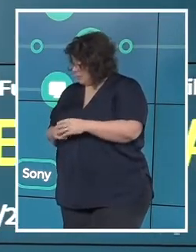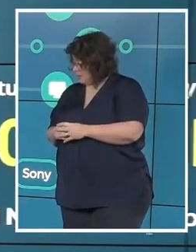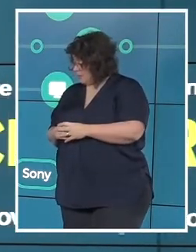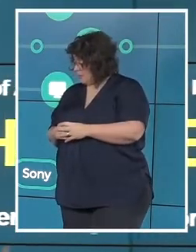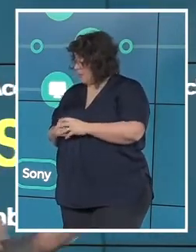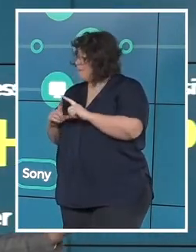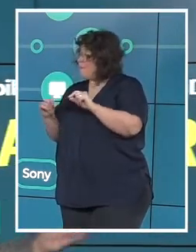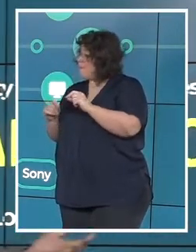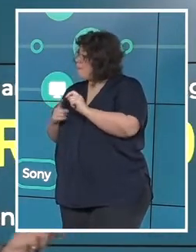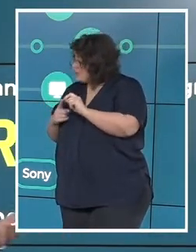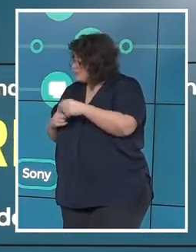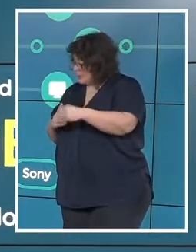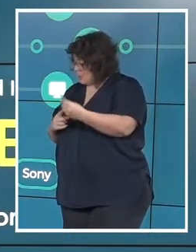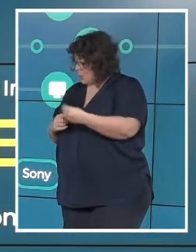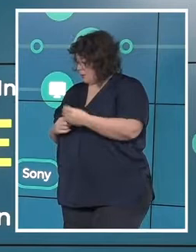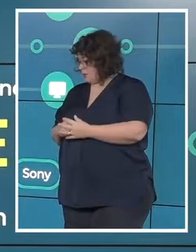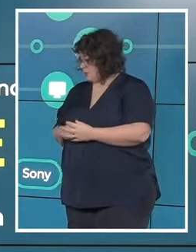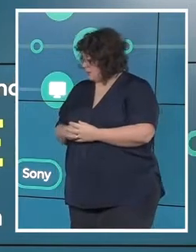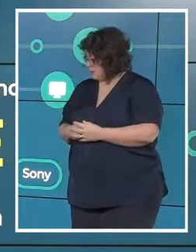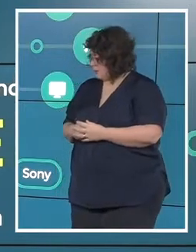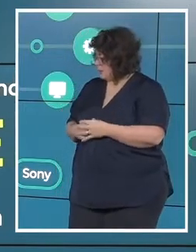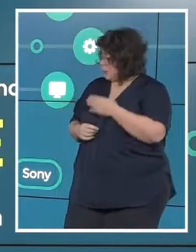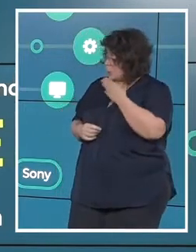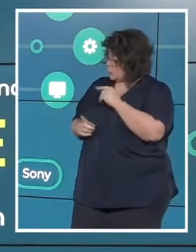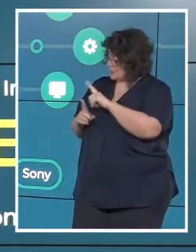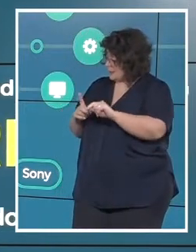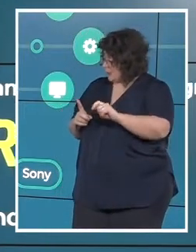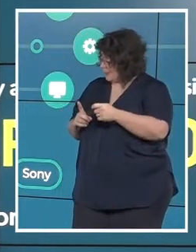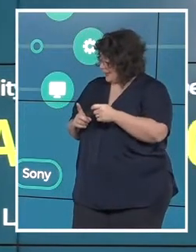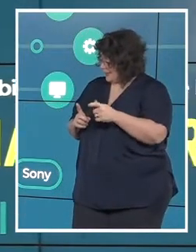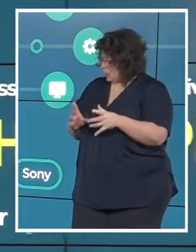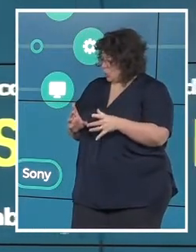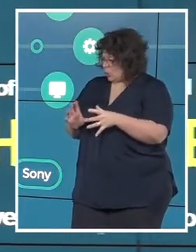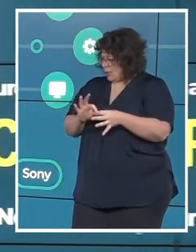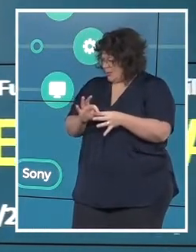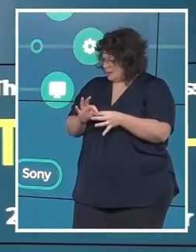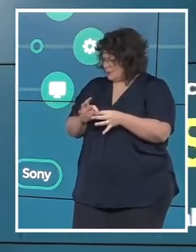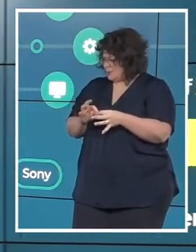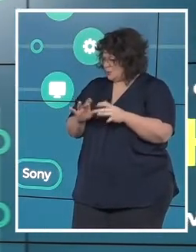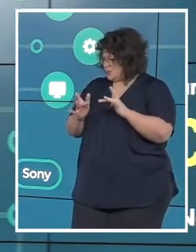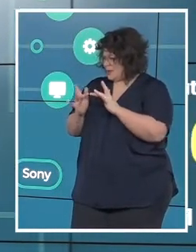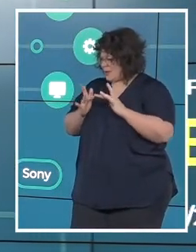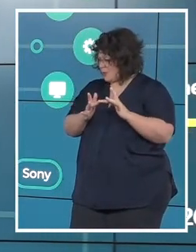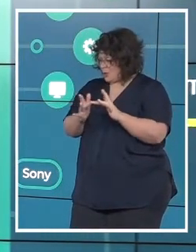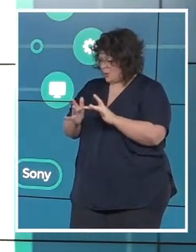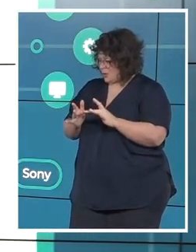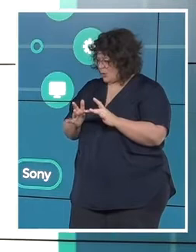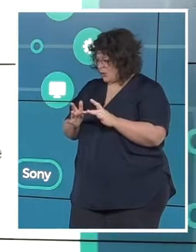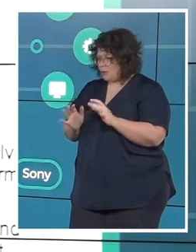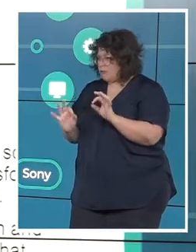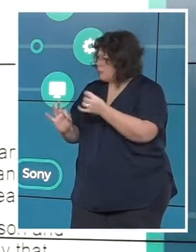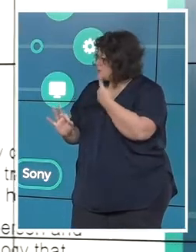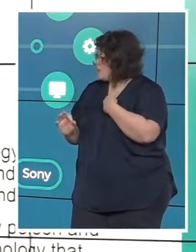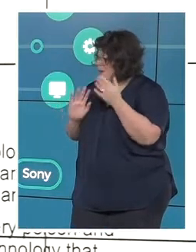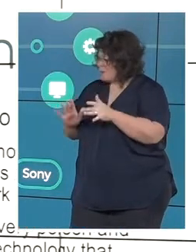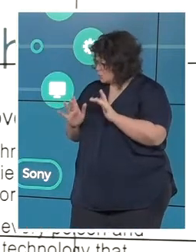the network. No one even told me I had to connect to the network. And this is just a prime example of, if we don't think about